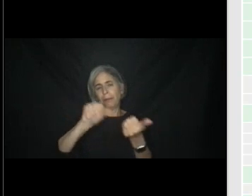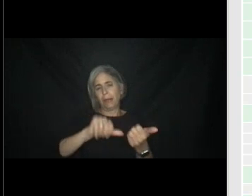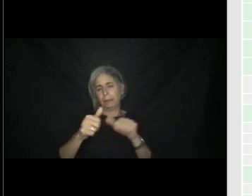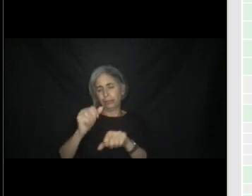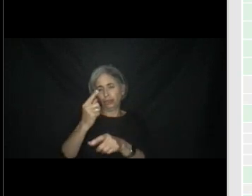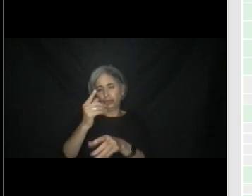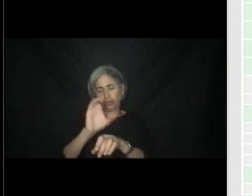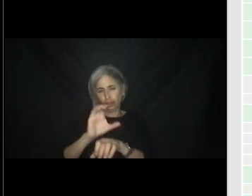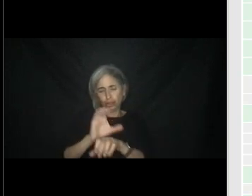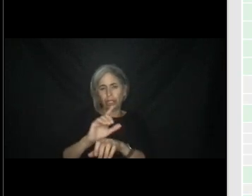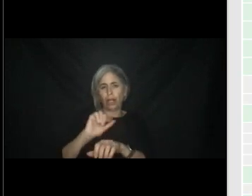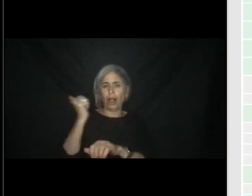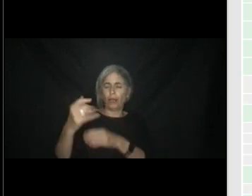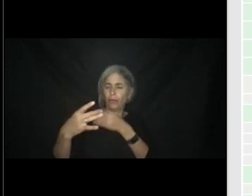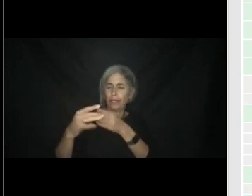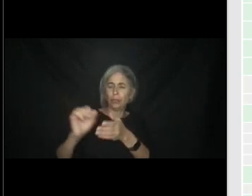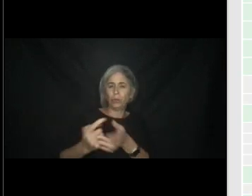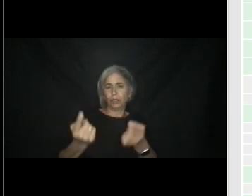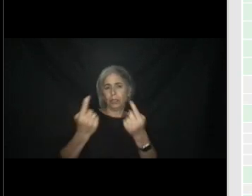with the community and